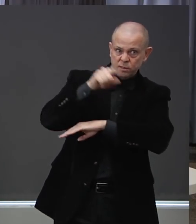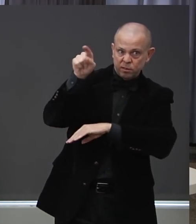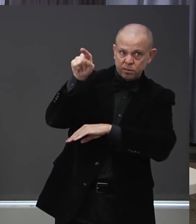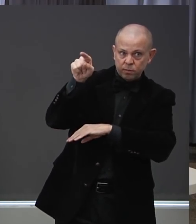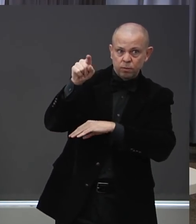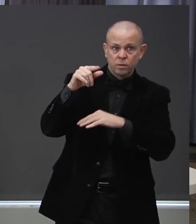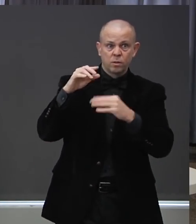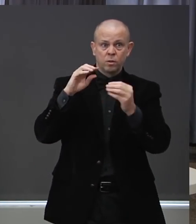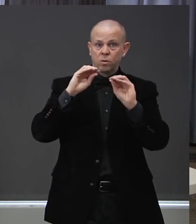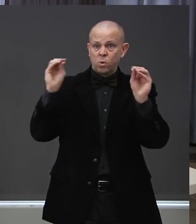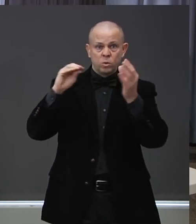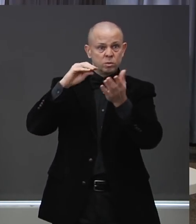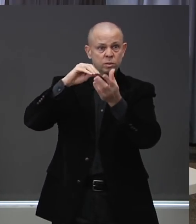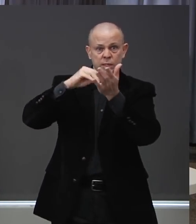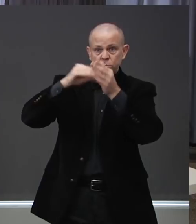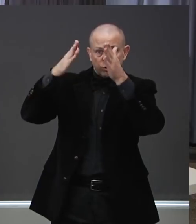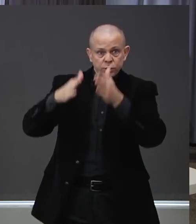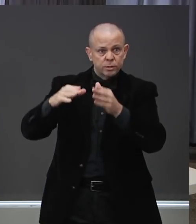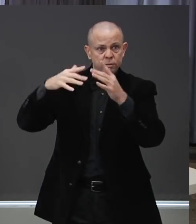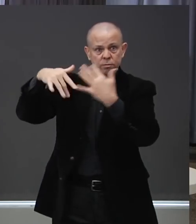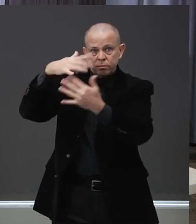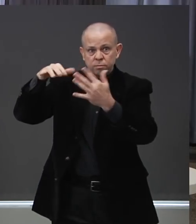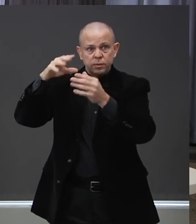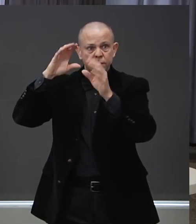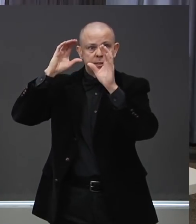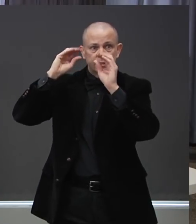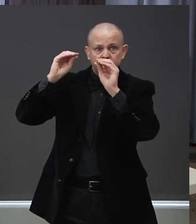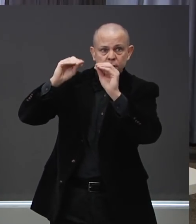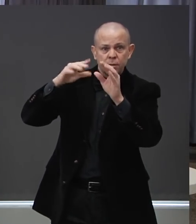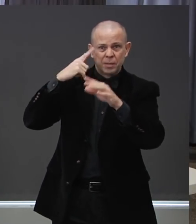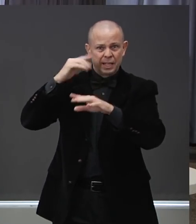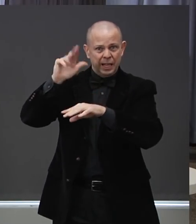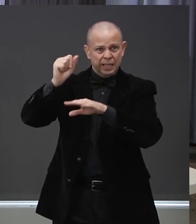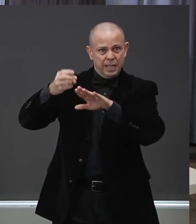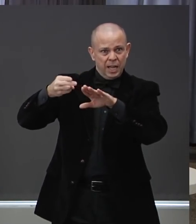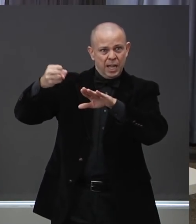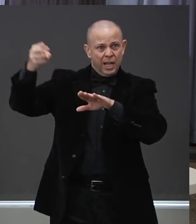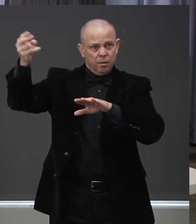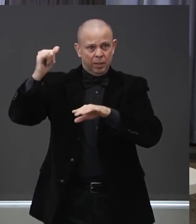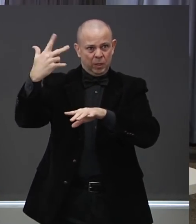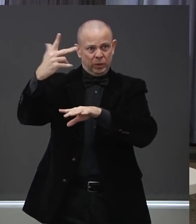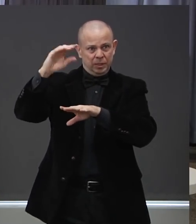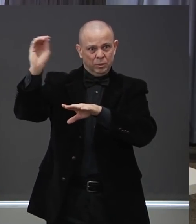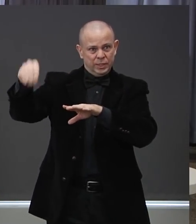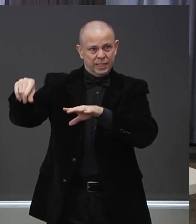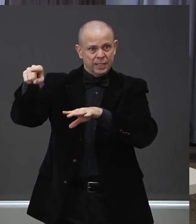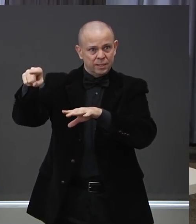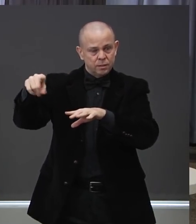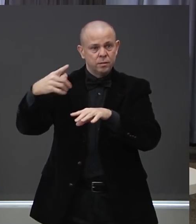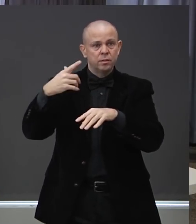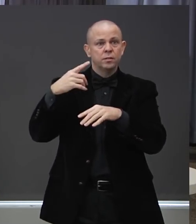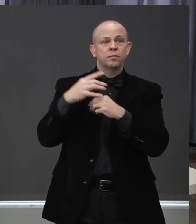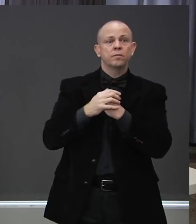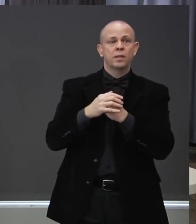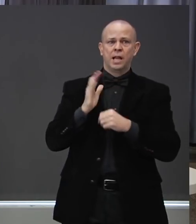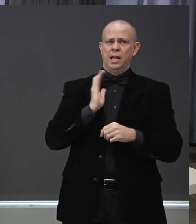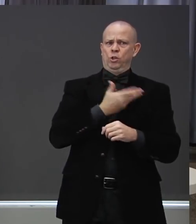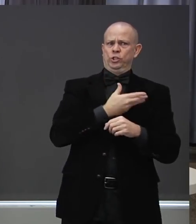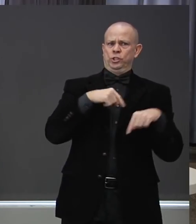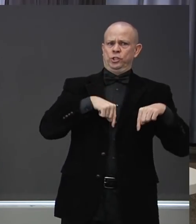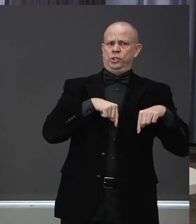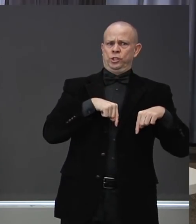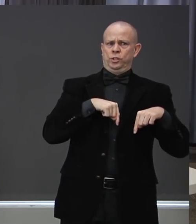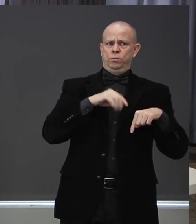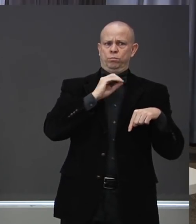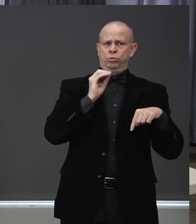learning because their case positivity rate is about to reach 3%. Why is a positivity rate of up to 8% an acceptable measure